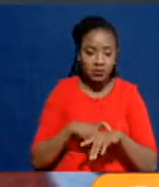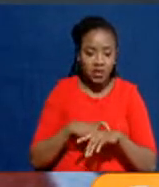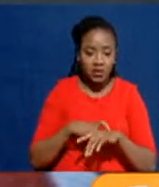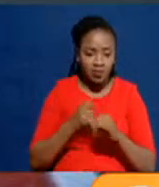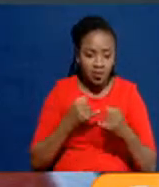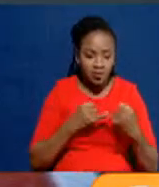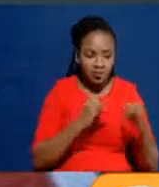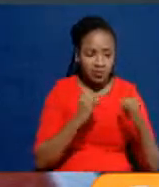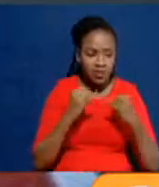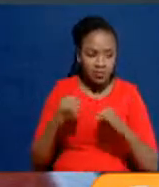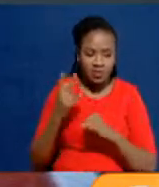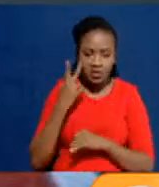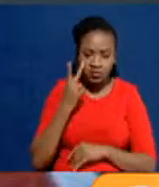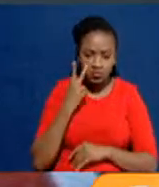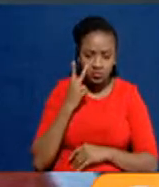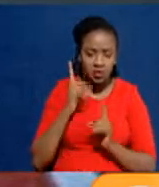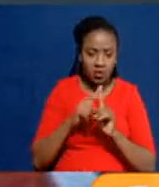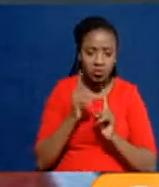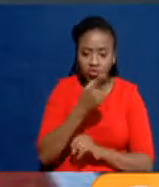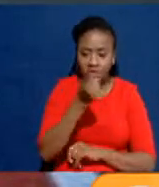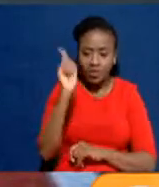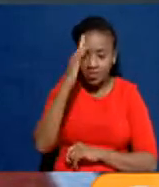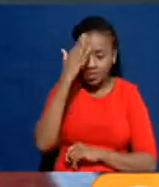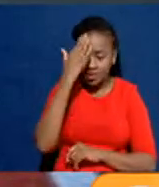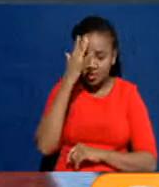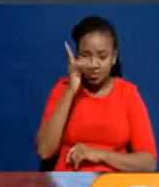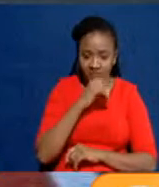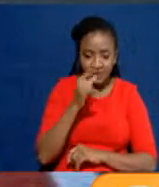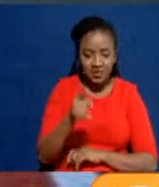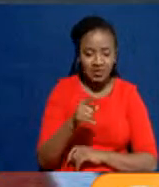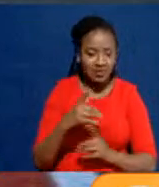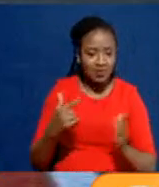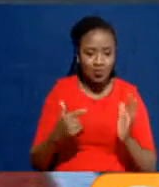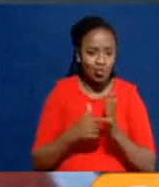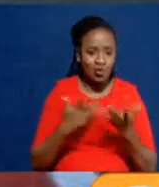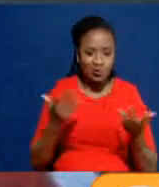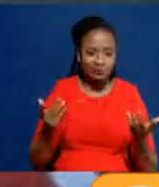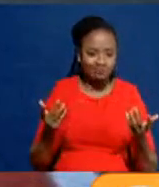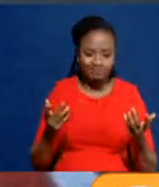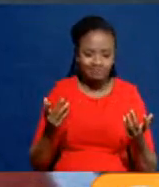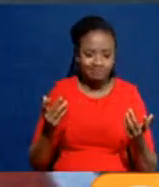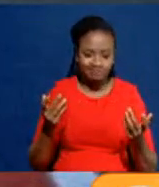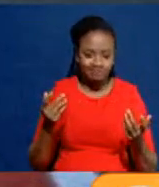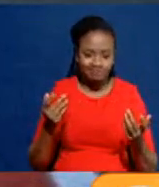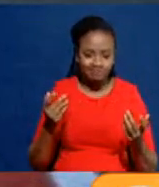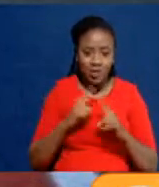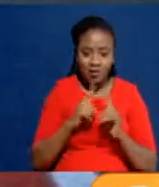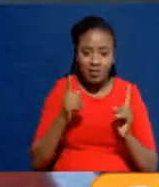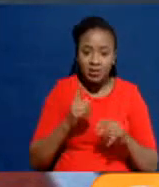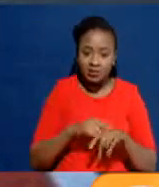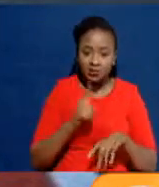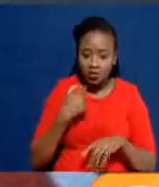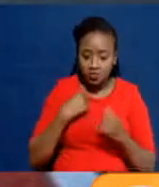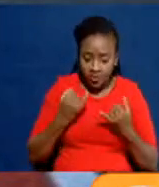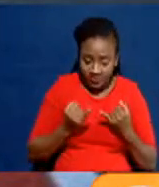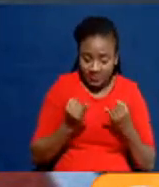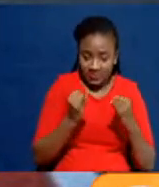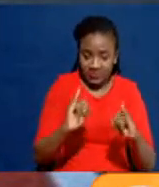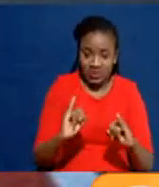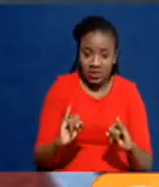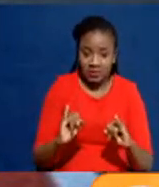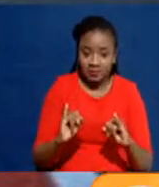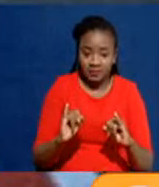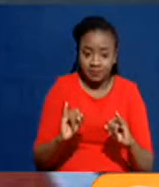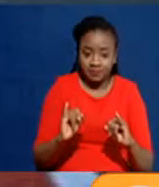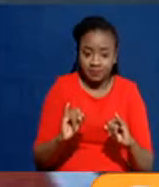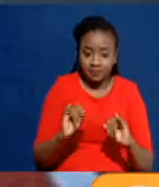to see. And, they know it's senseless. It doesn't make legal sense, but give it a try.